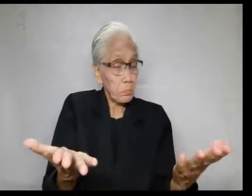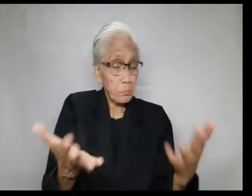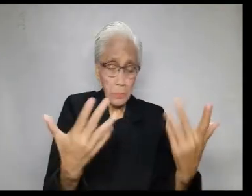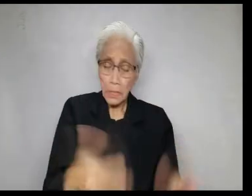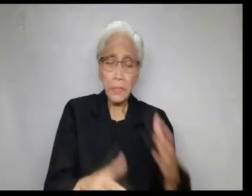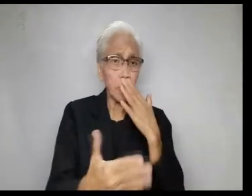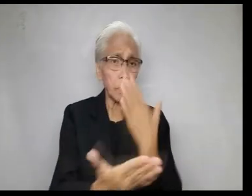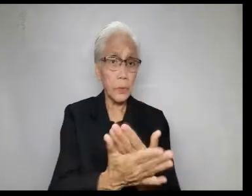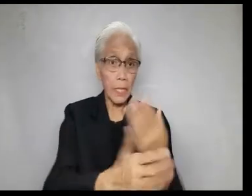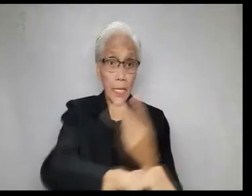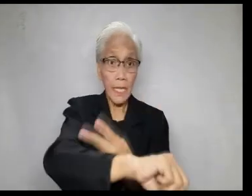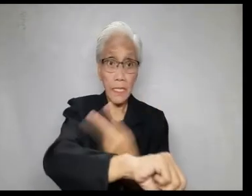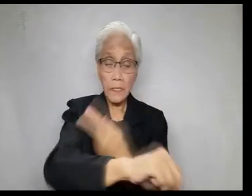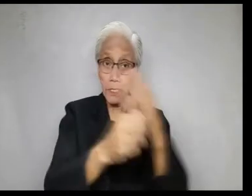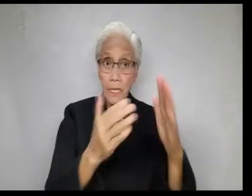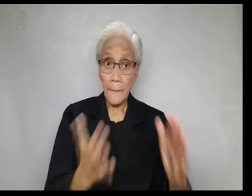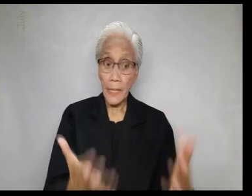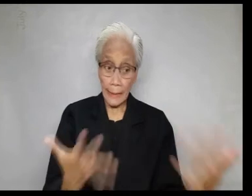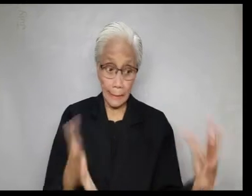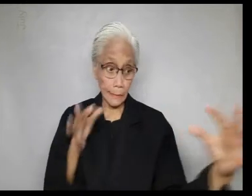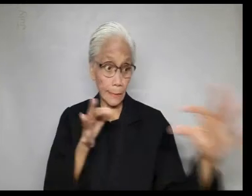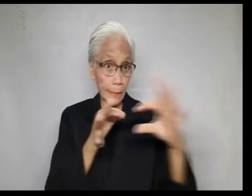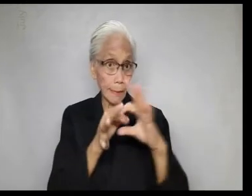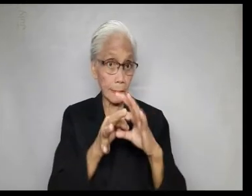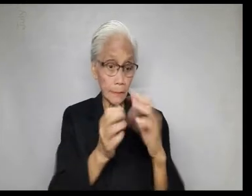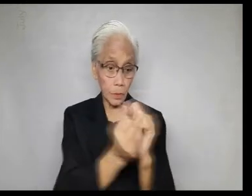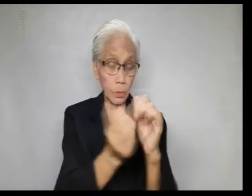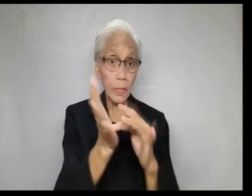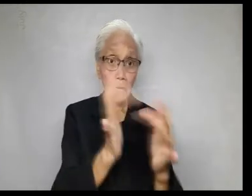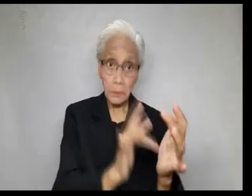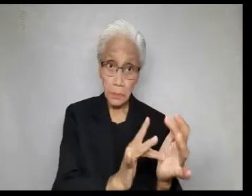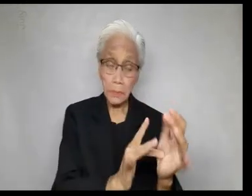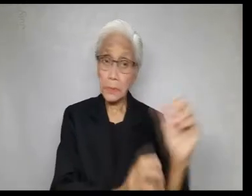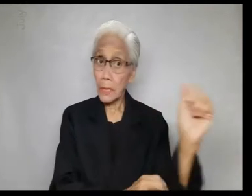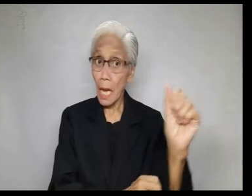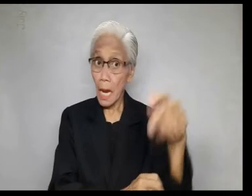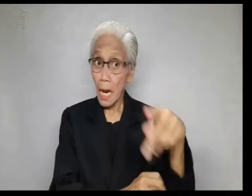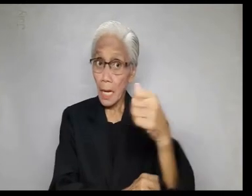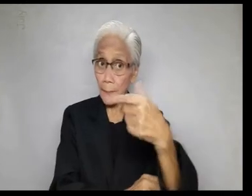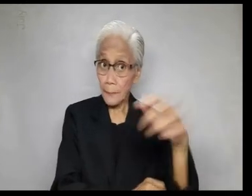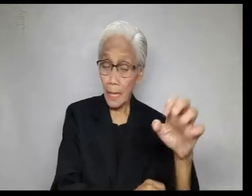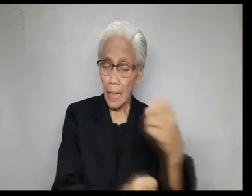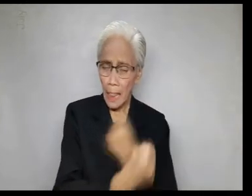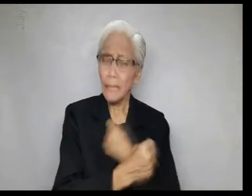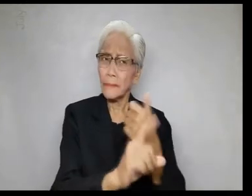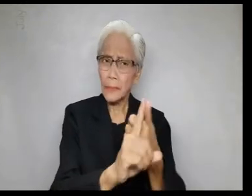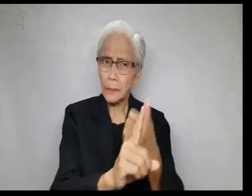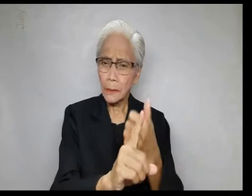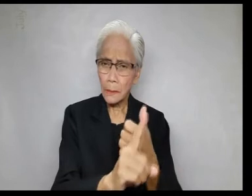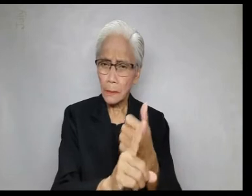in his sheep. He is, after all, the Good Shepherd. This connectedness to Jesus, agape